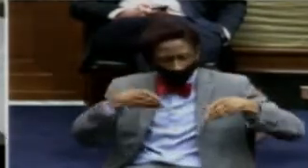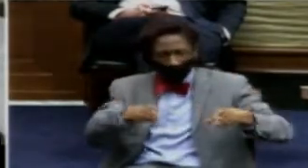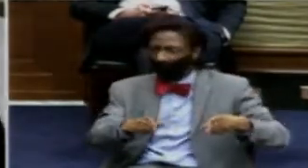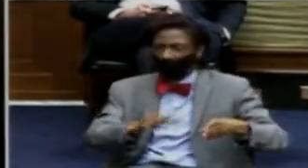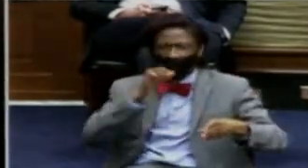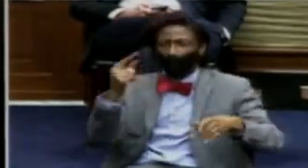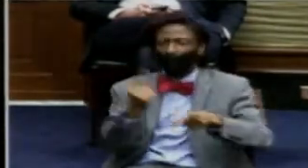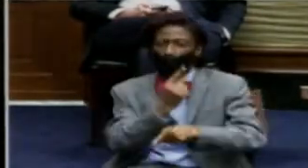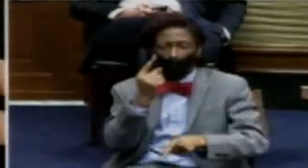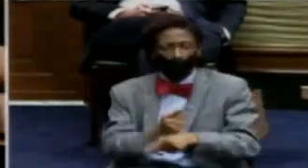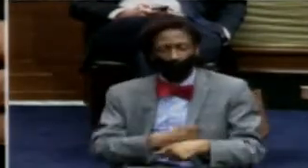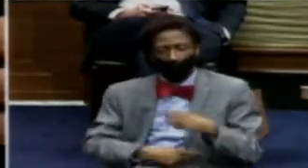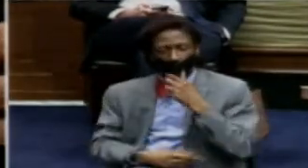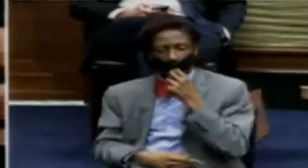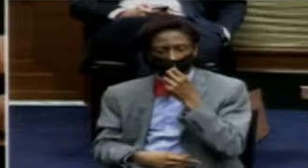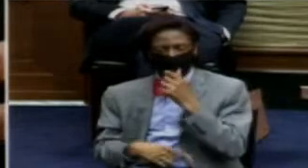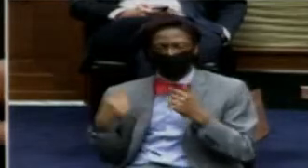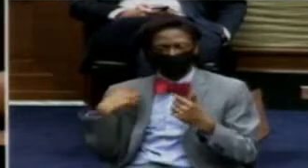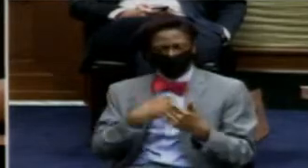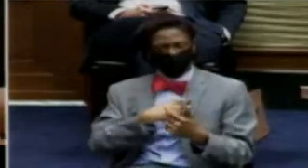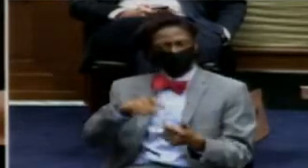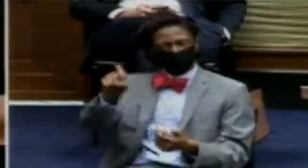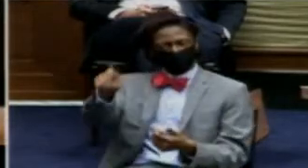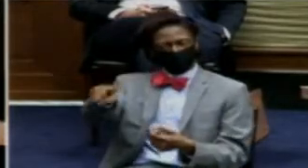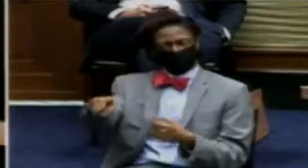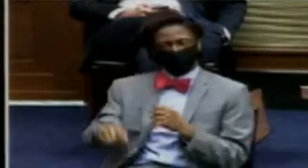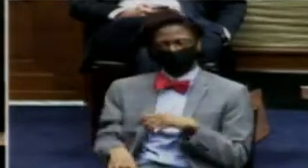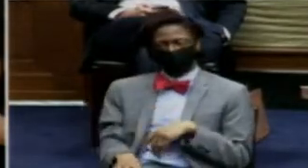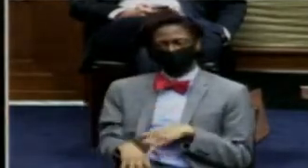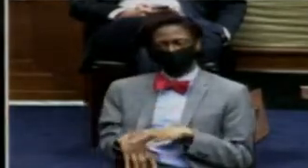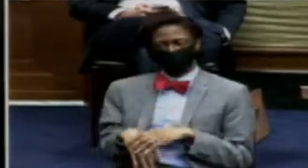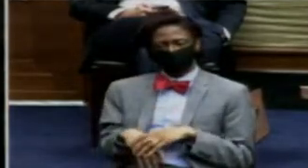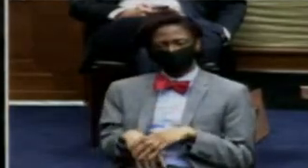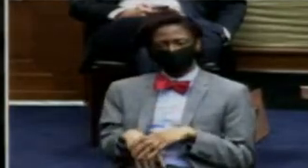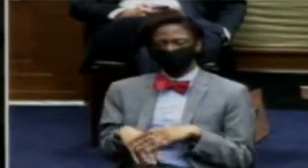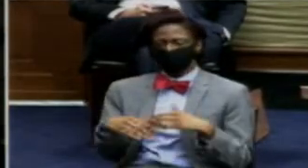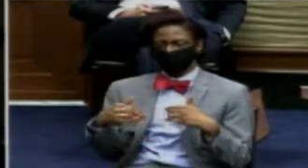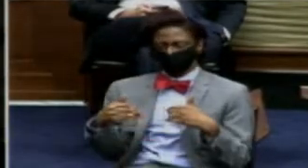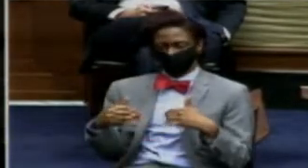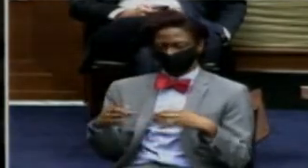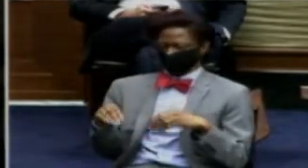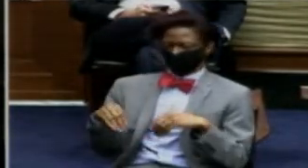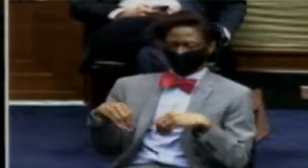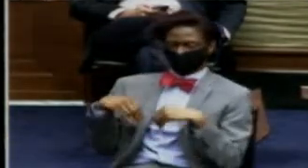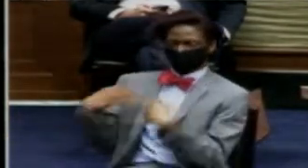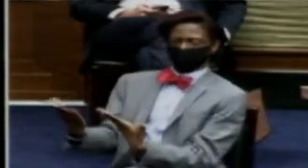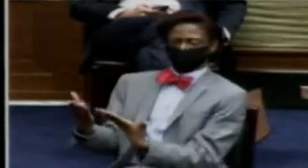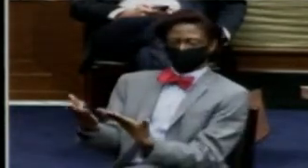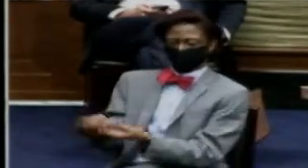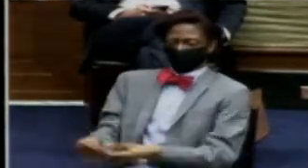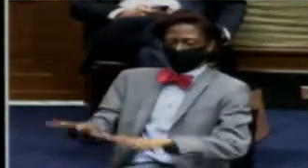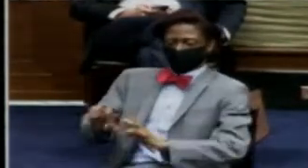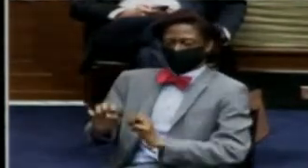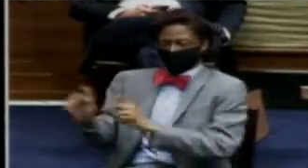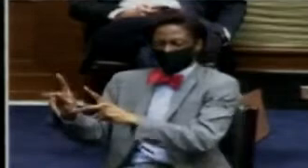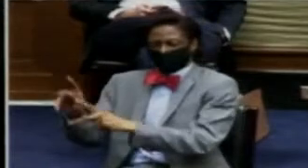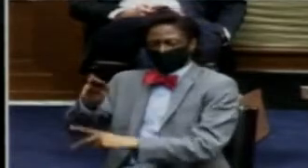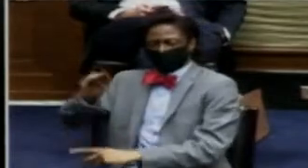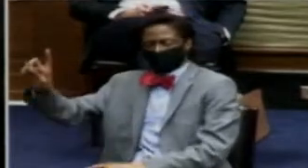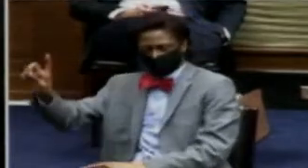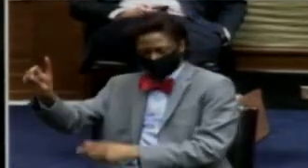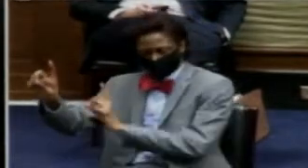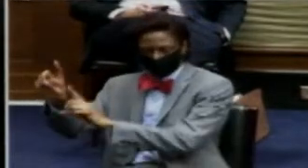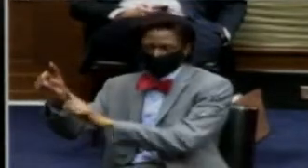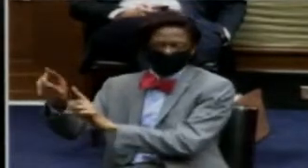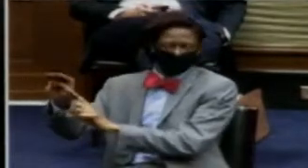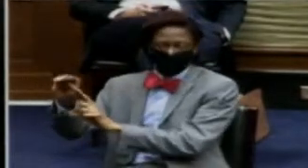that we should have the property go back to Maryland, and the Maryland should turn around and create the